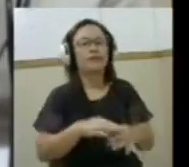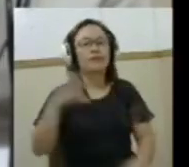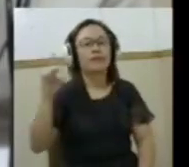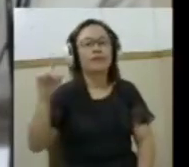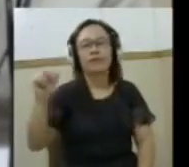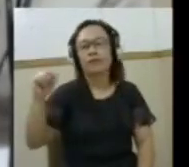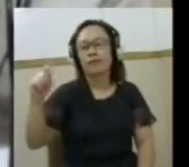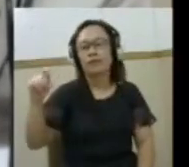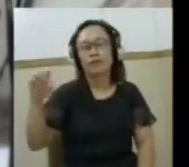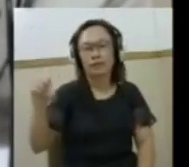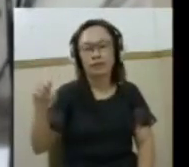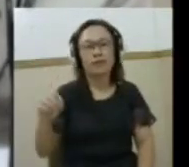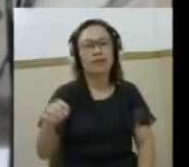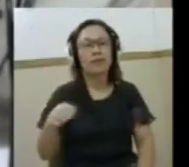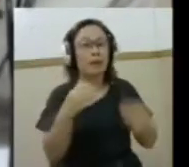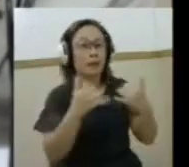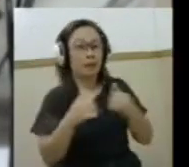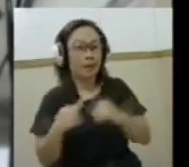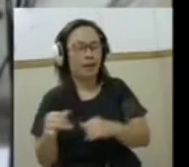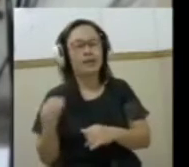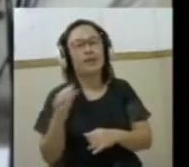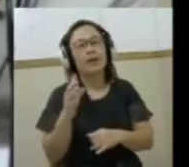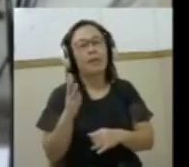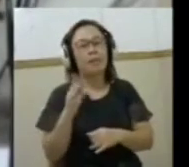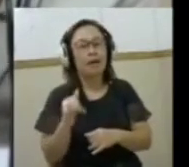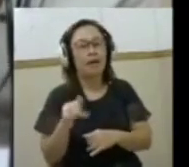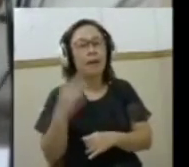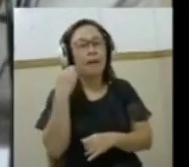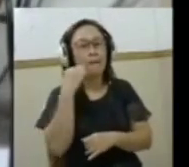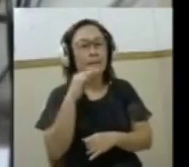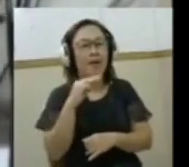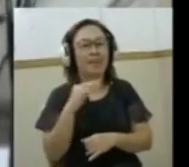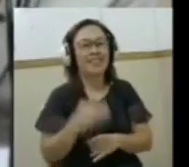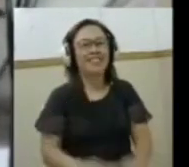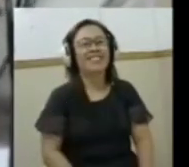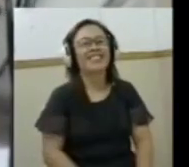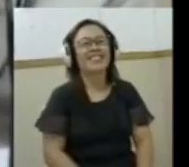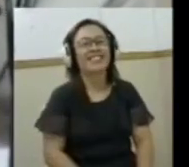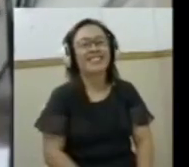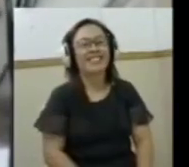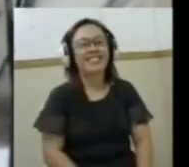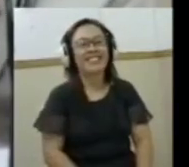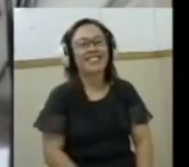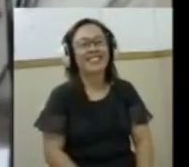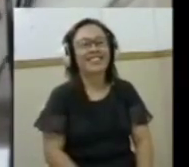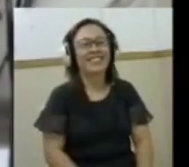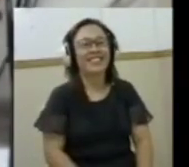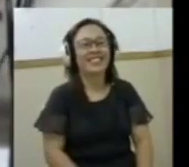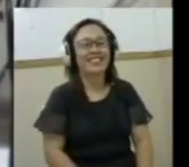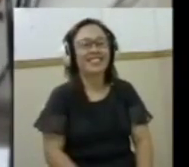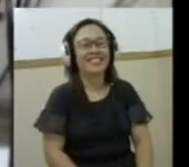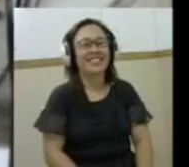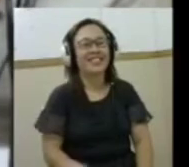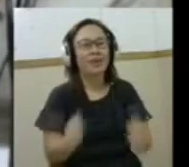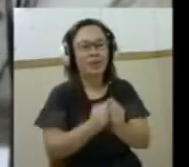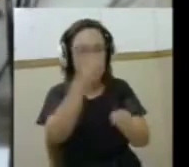Mario rather, played by my partner rather. My handsome